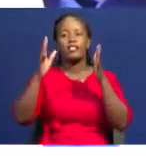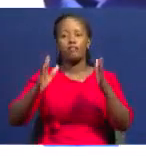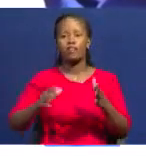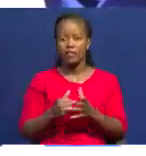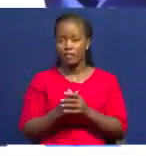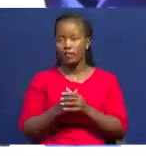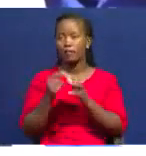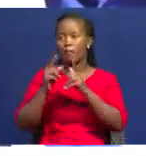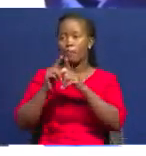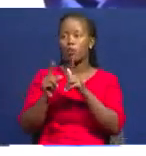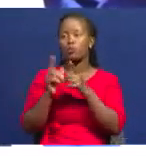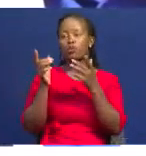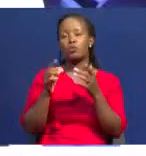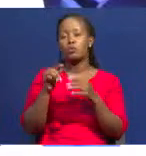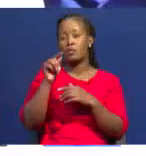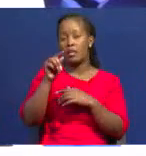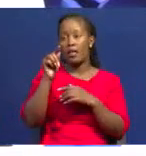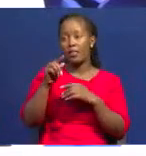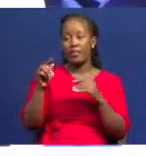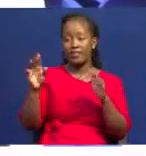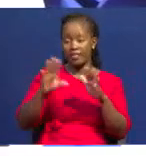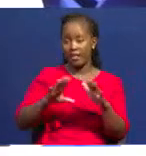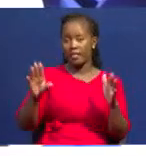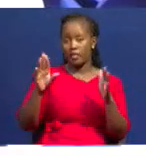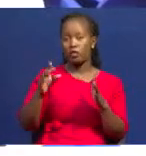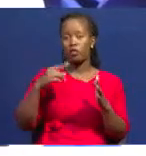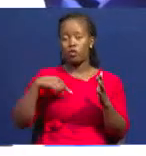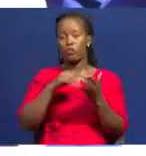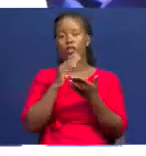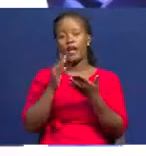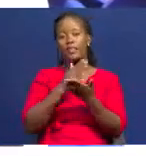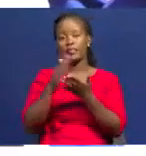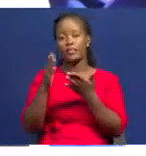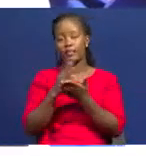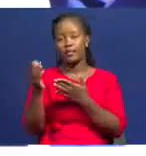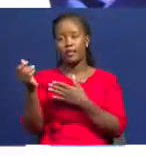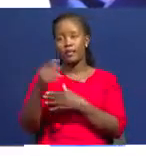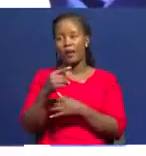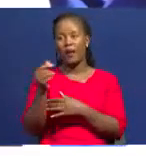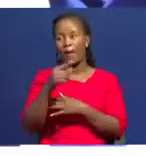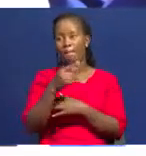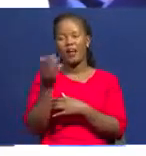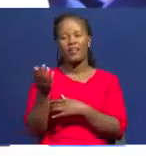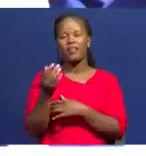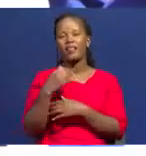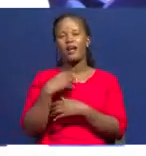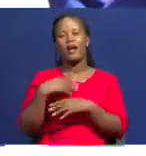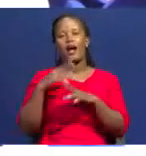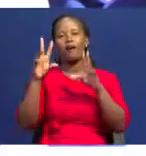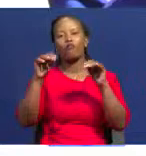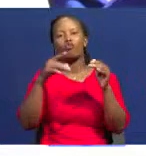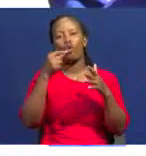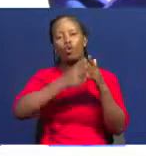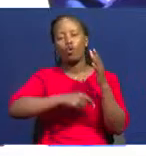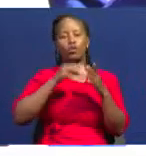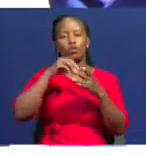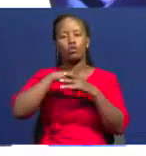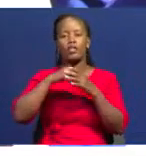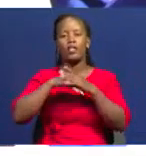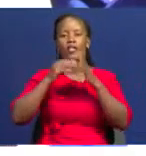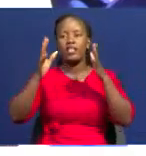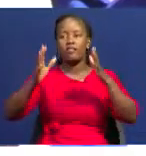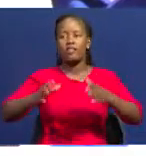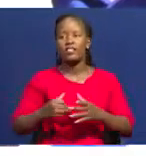incentives that we have is that the land, we are leasing it out at no cost to the investors. What we are